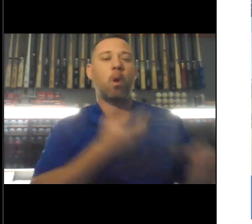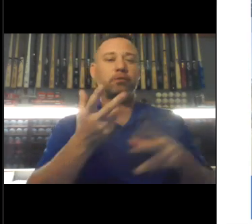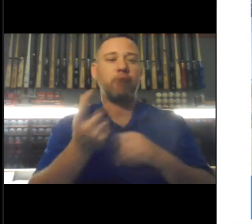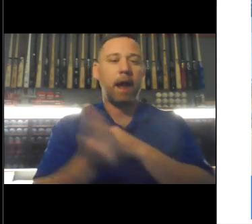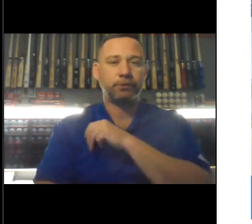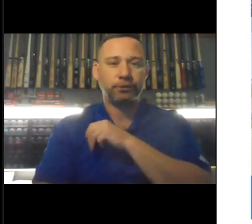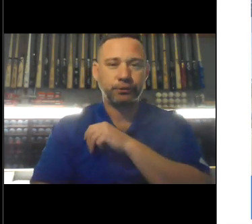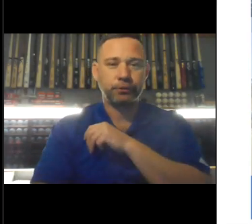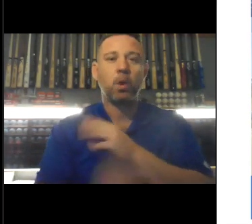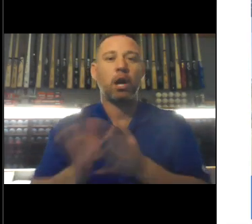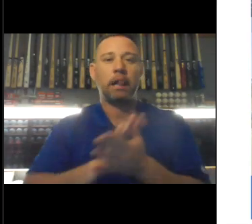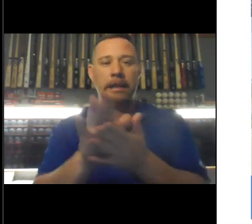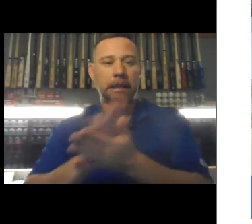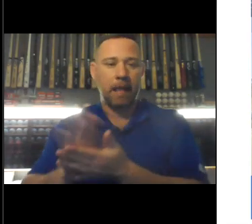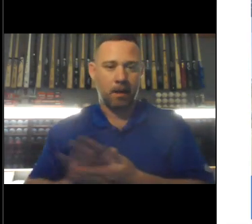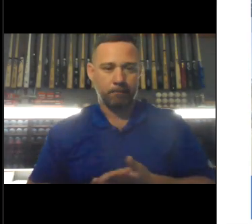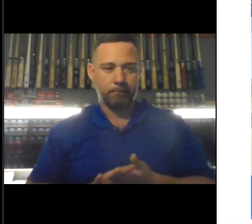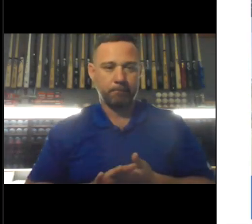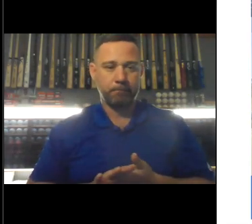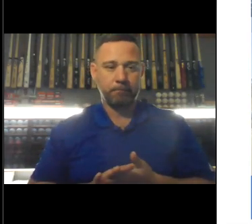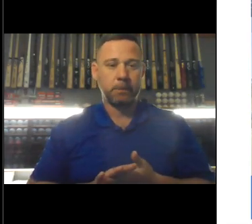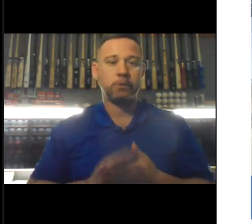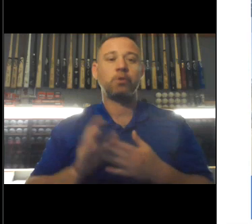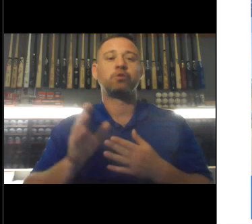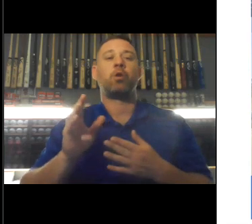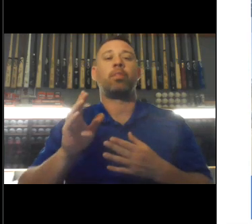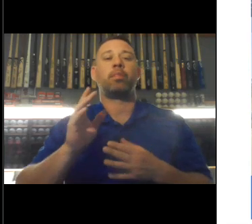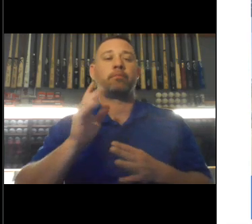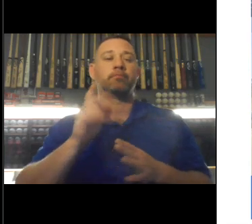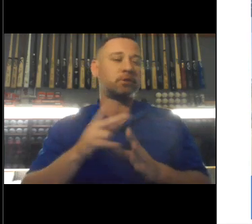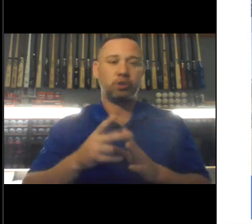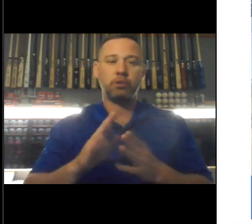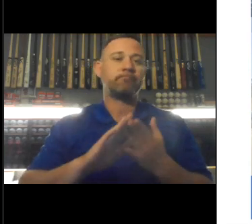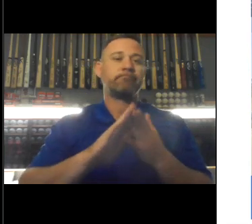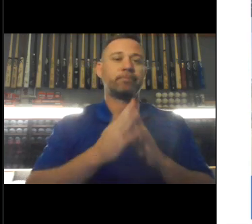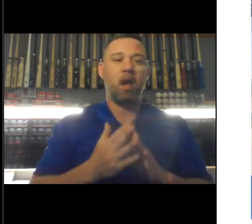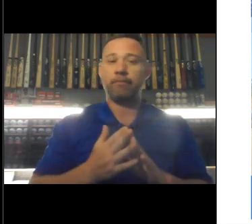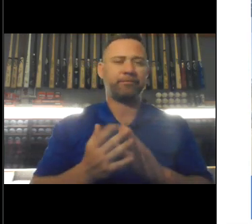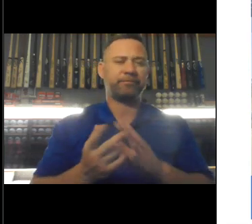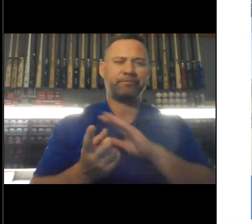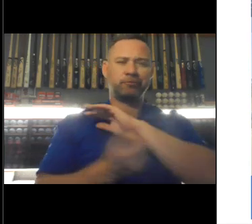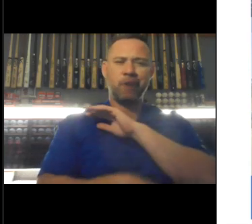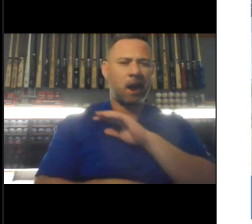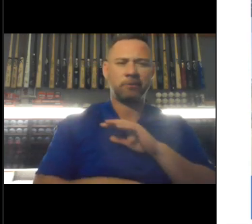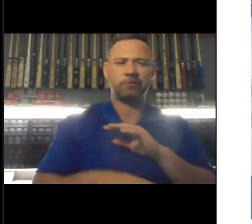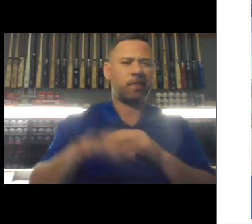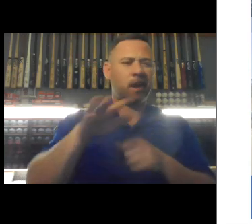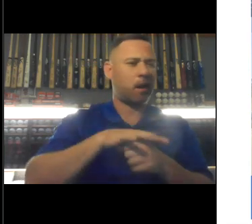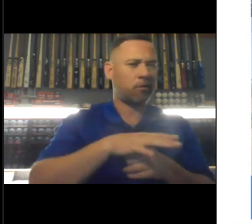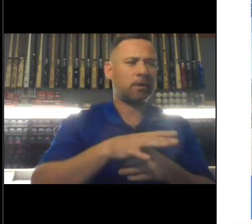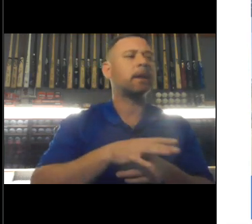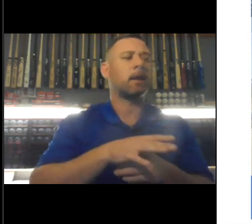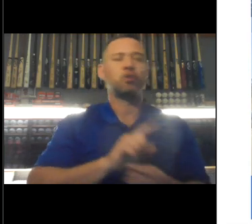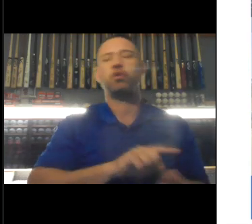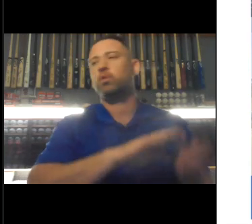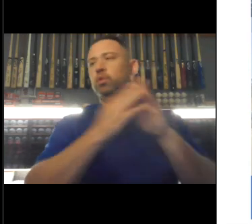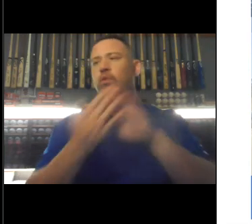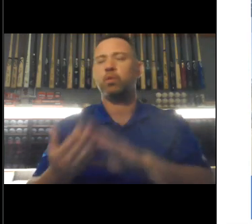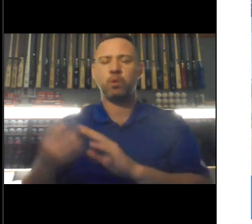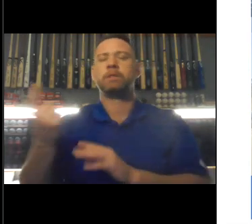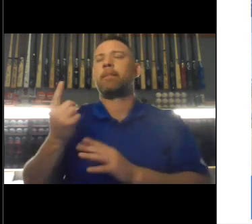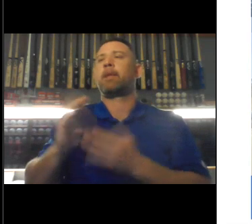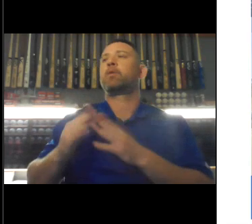the whole idea of this kind of project is to turn an area of blight into something that the community can be proud of and take care of